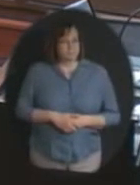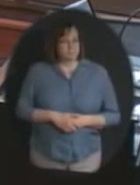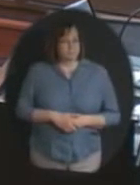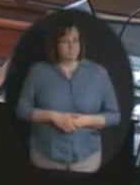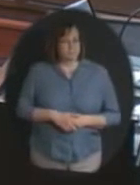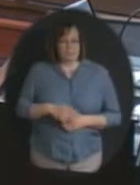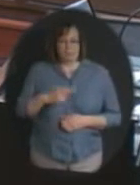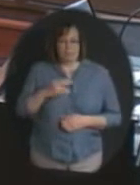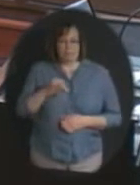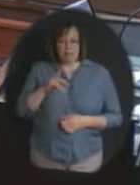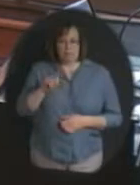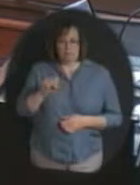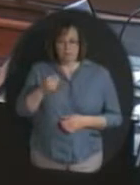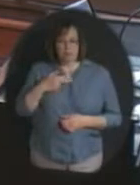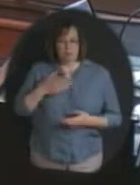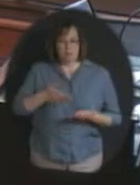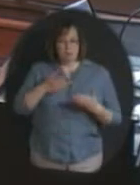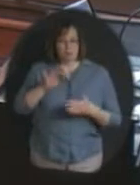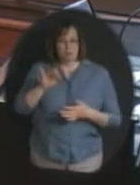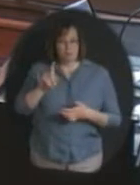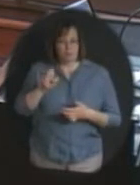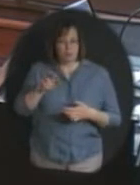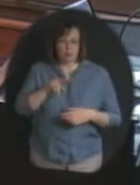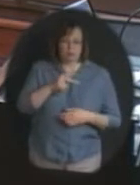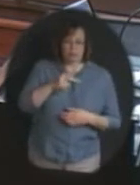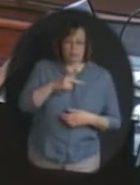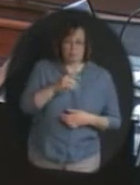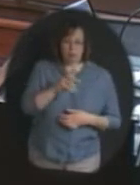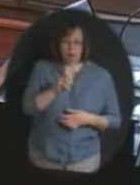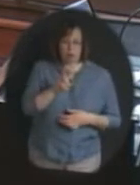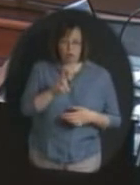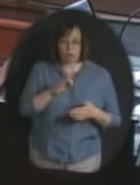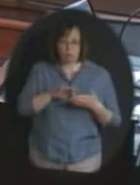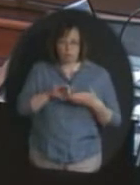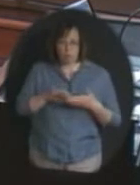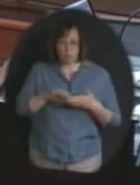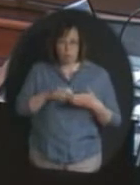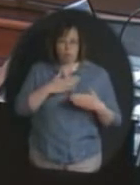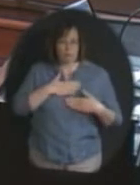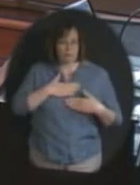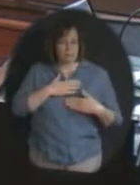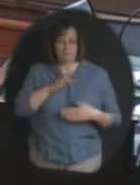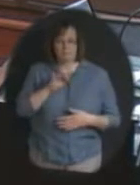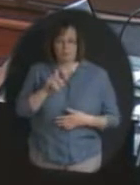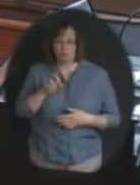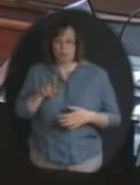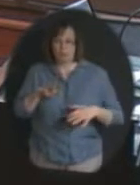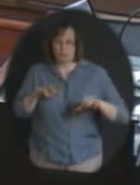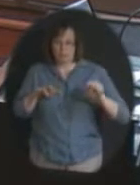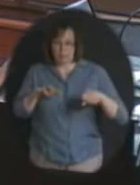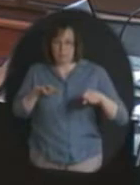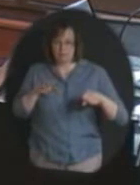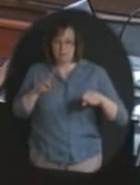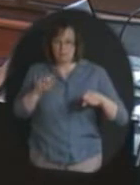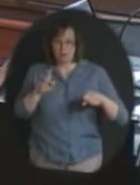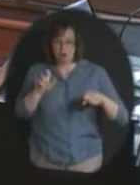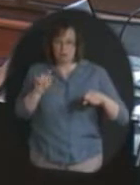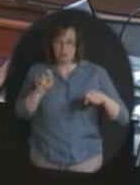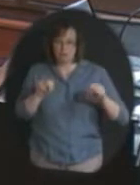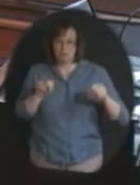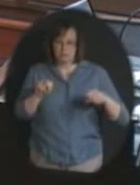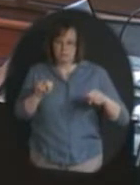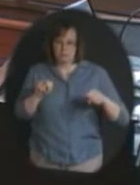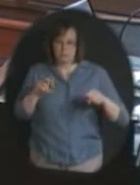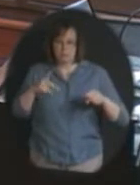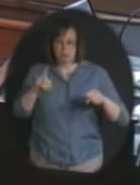Ms. Hibbs, I have a motion by Ms. Felter and a second by Mr. Parker. Would you call the roll, please? Yes. Mrs. Felter? Yes. Mrs. Martin? Yes.